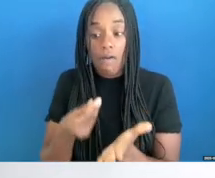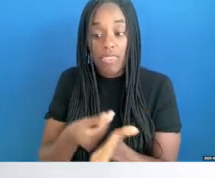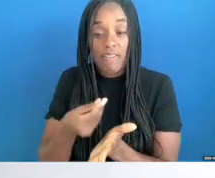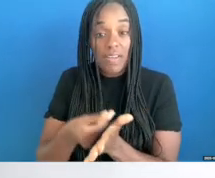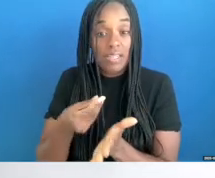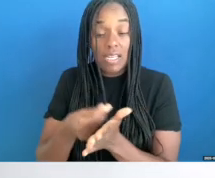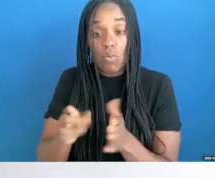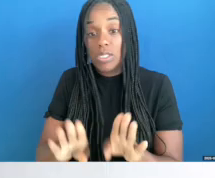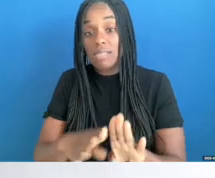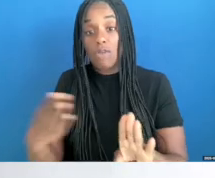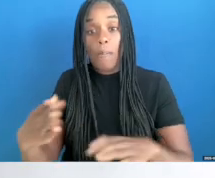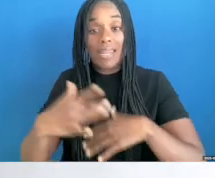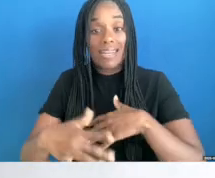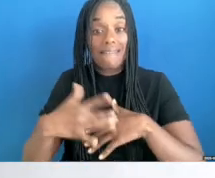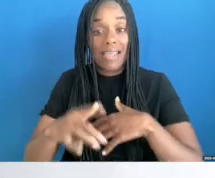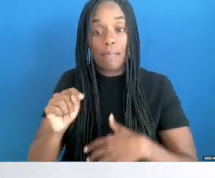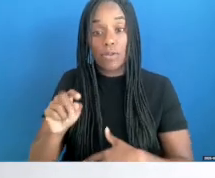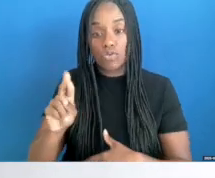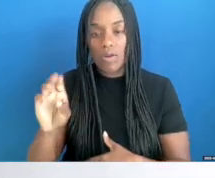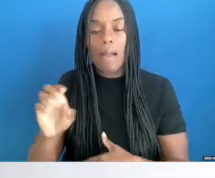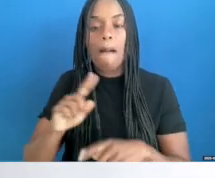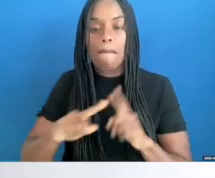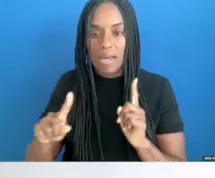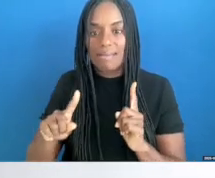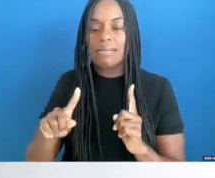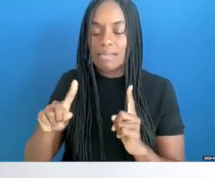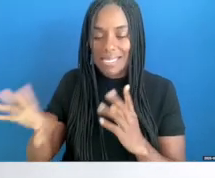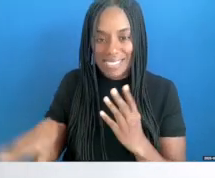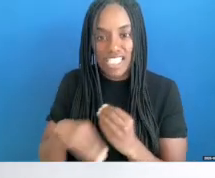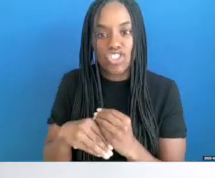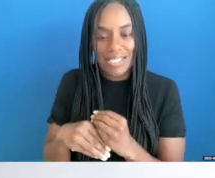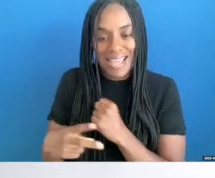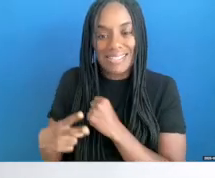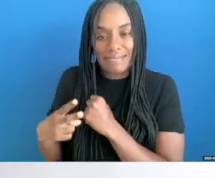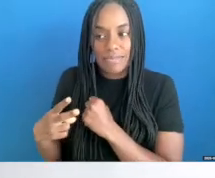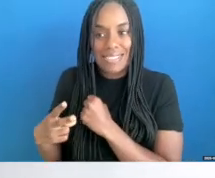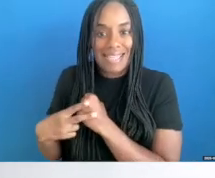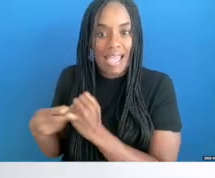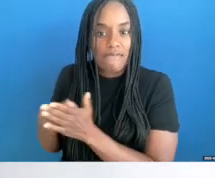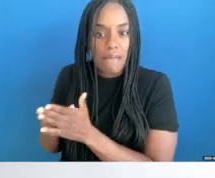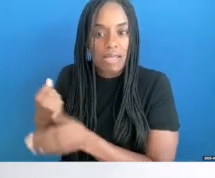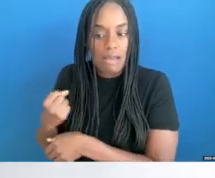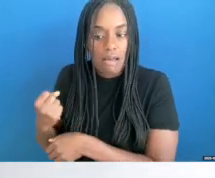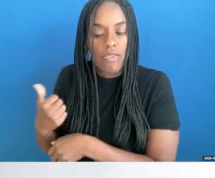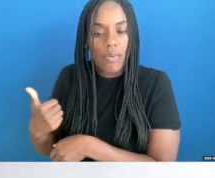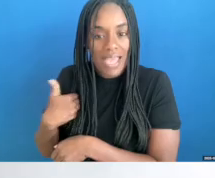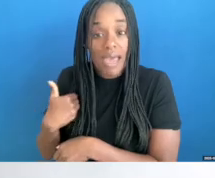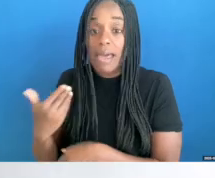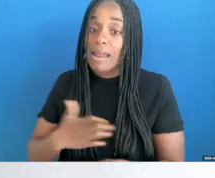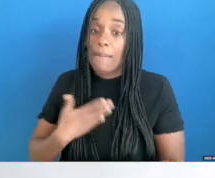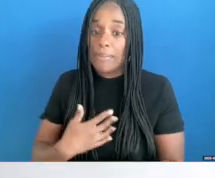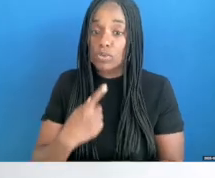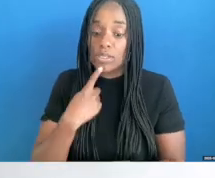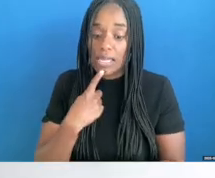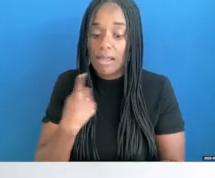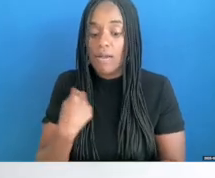but in addition to the set-asides that we had for them, and I'm happy to say that we